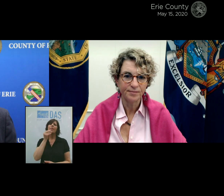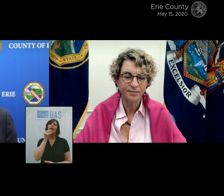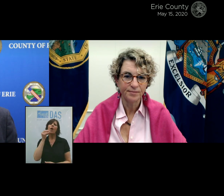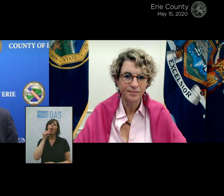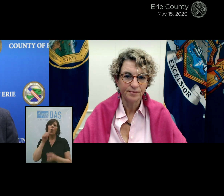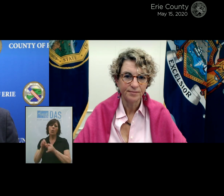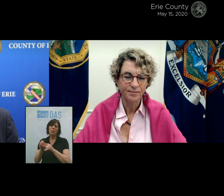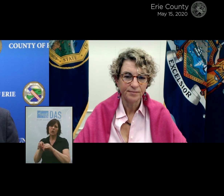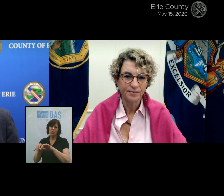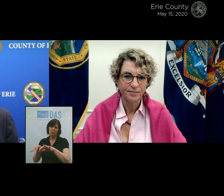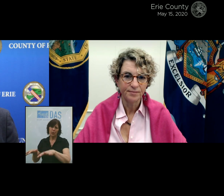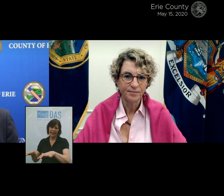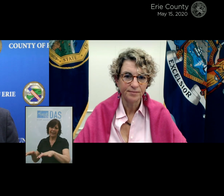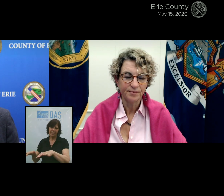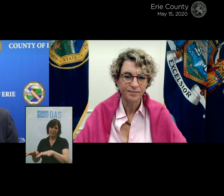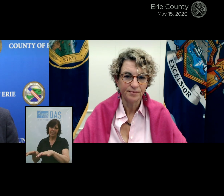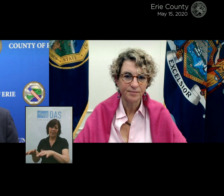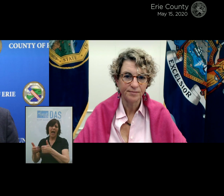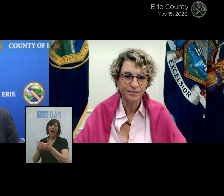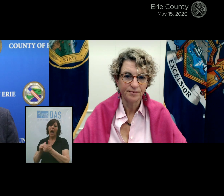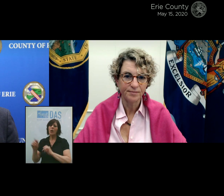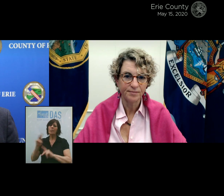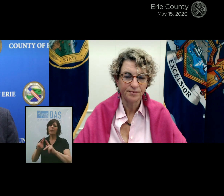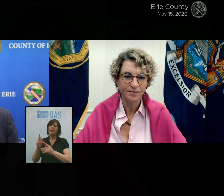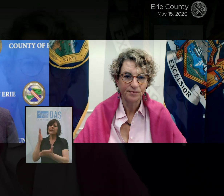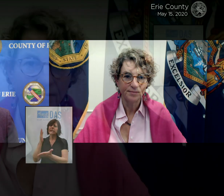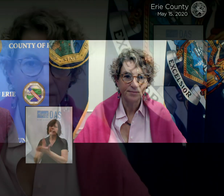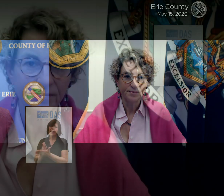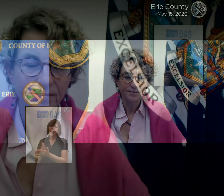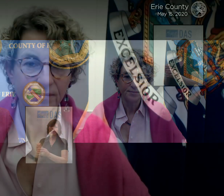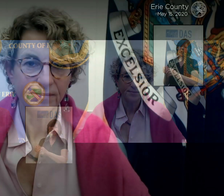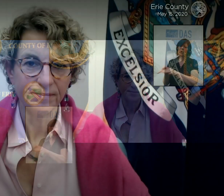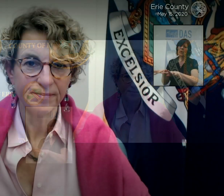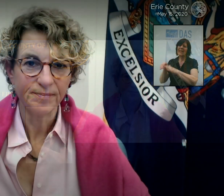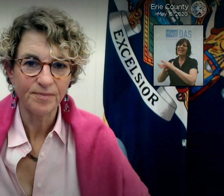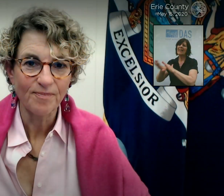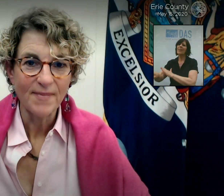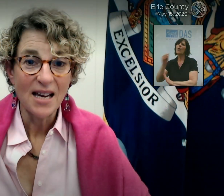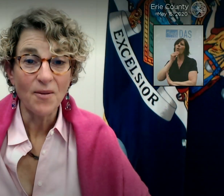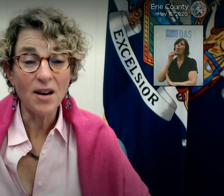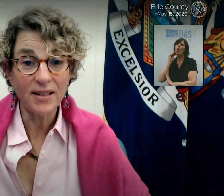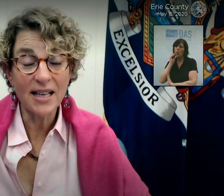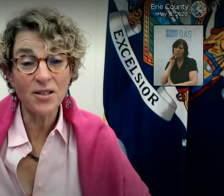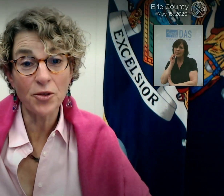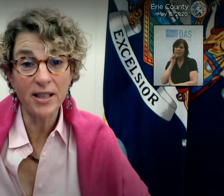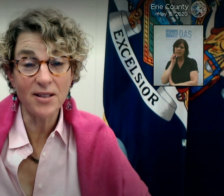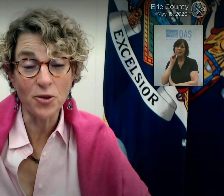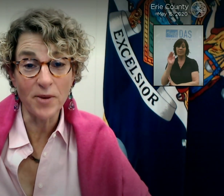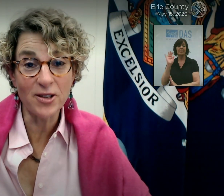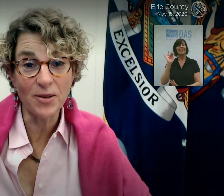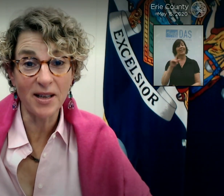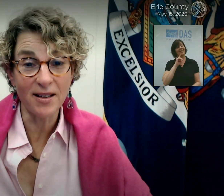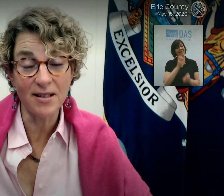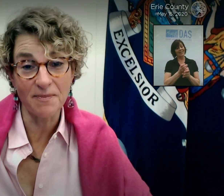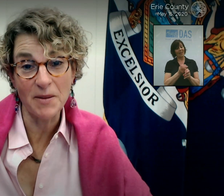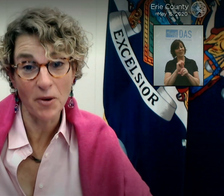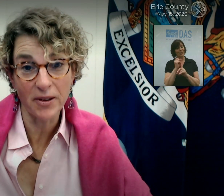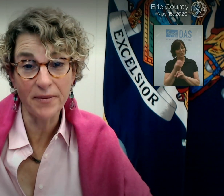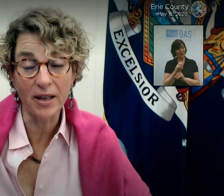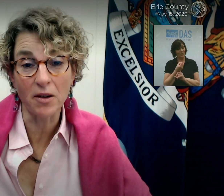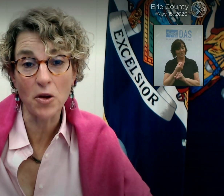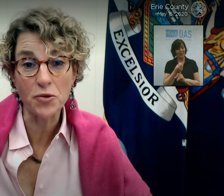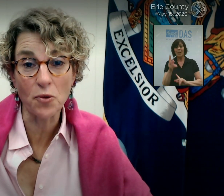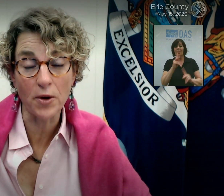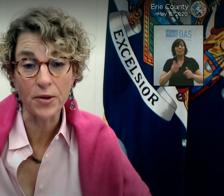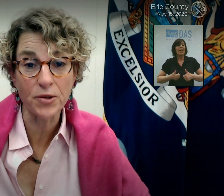being reported in the state. How can people stop the spread of COVID-19 in their homes in these situations? Well, that's a tricky situation because